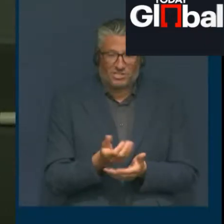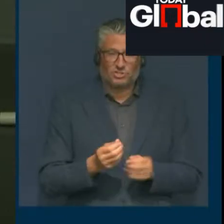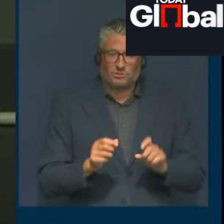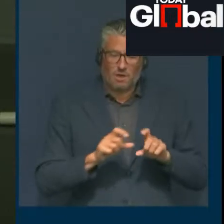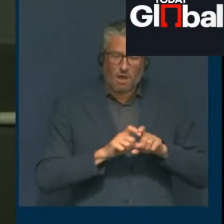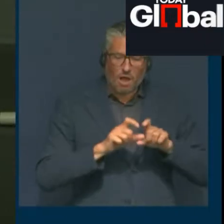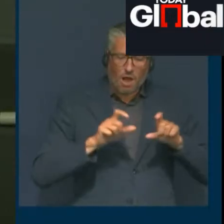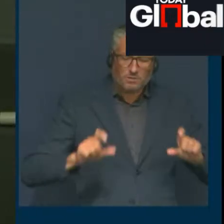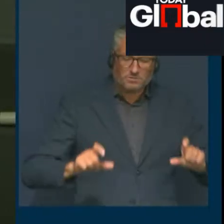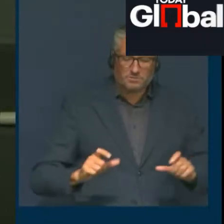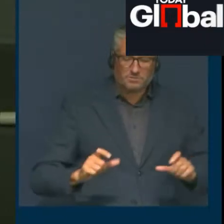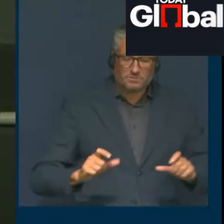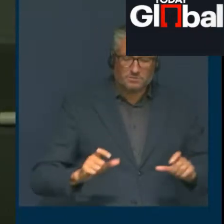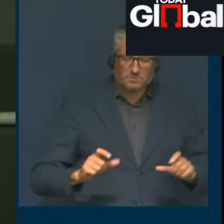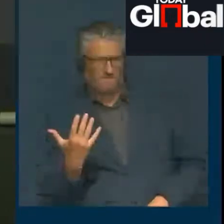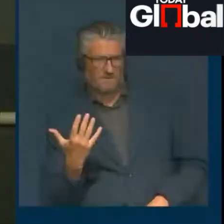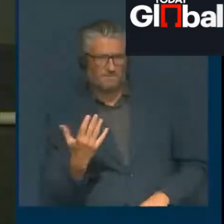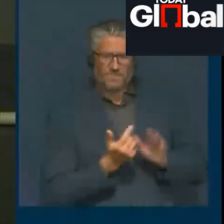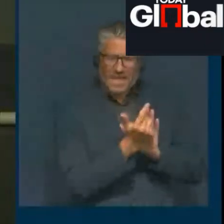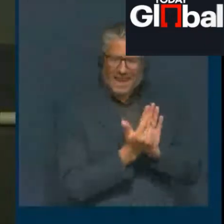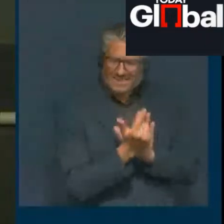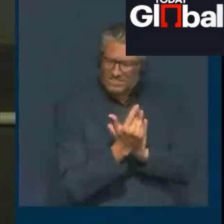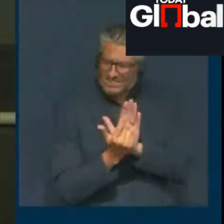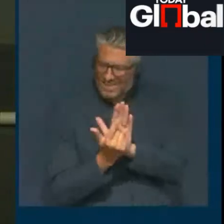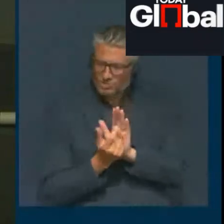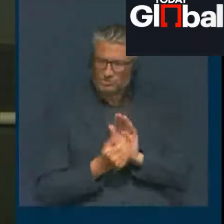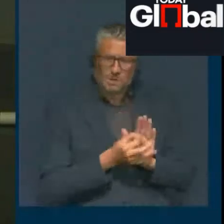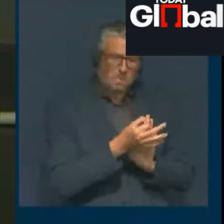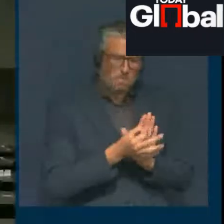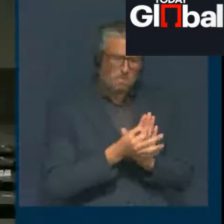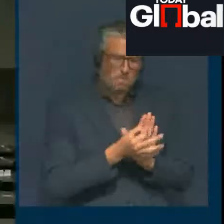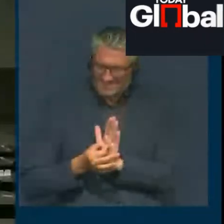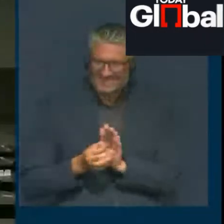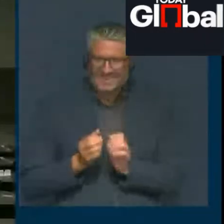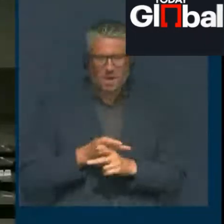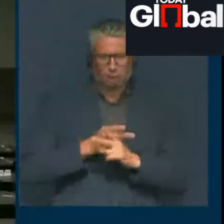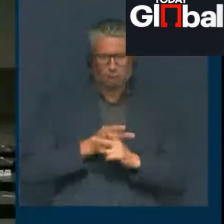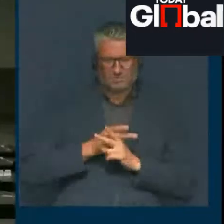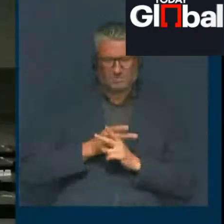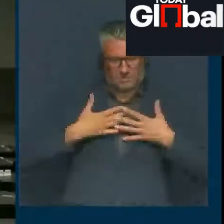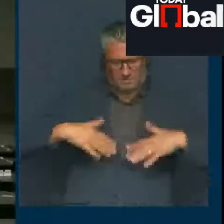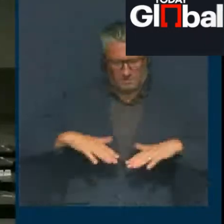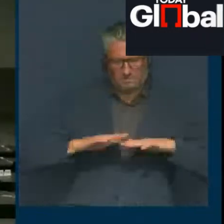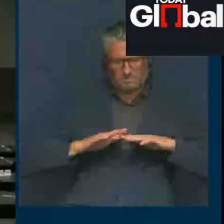the legislation and policies that protect persons with disabilities from